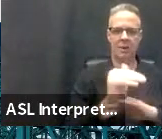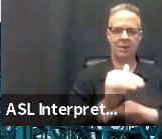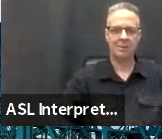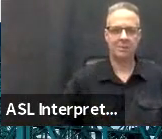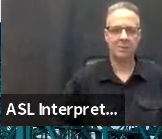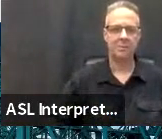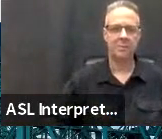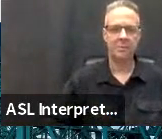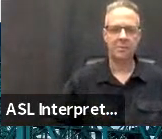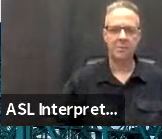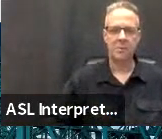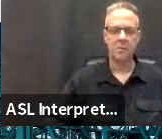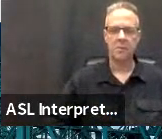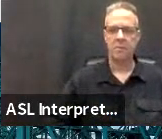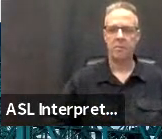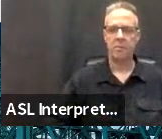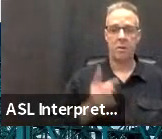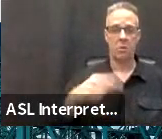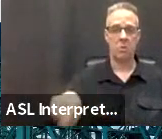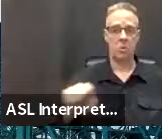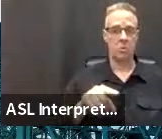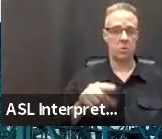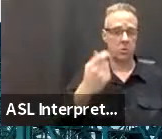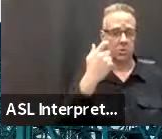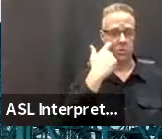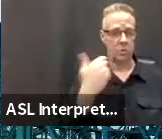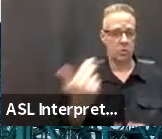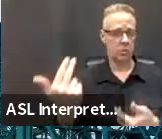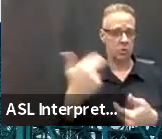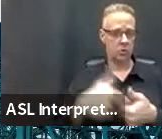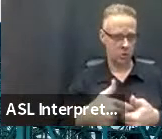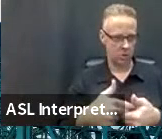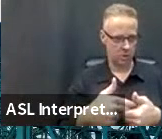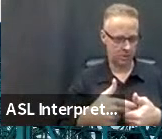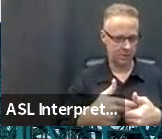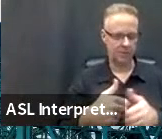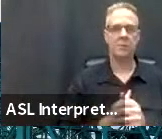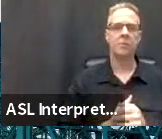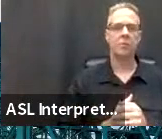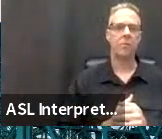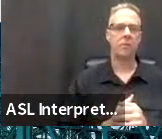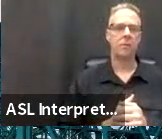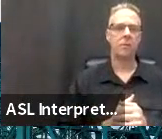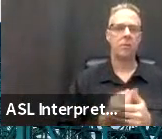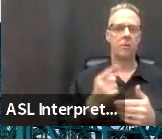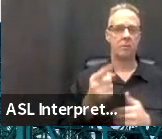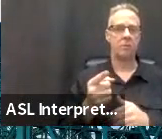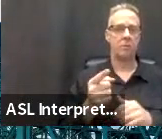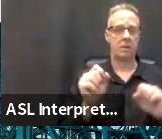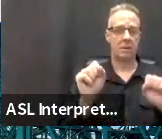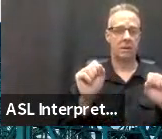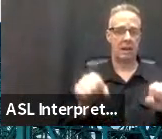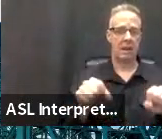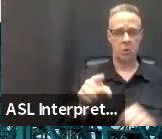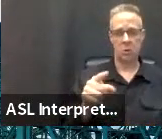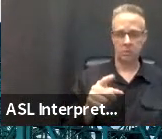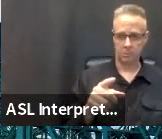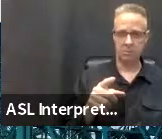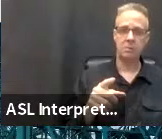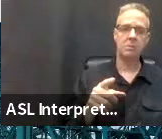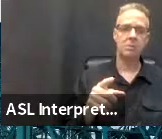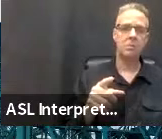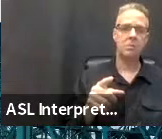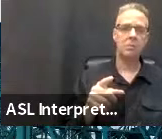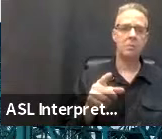So for those folks that are in already, what I'd like you to do is, if you can, if you are